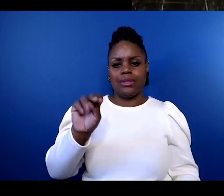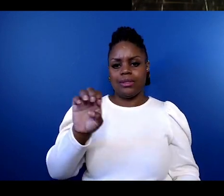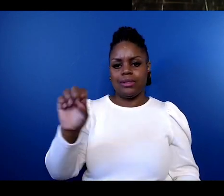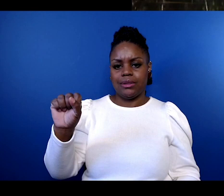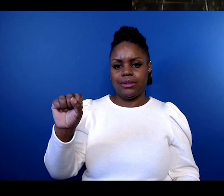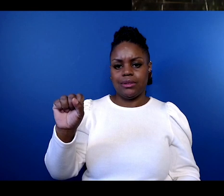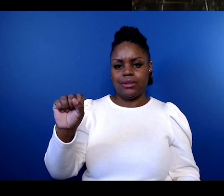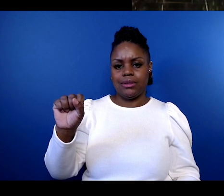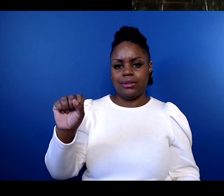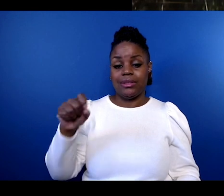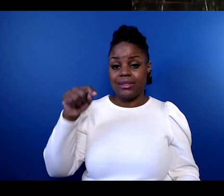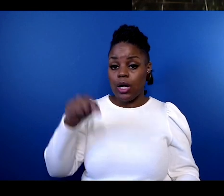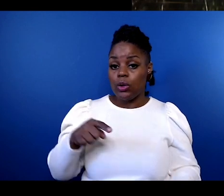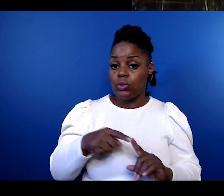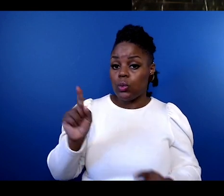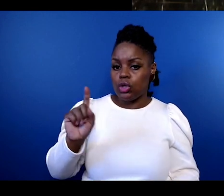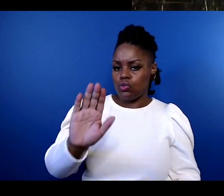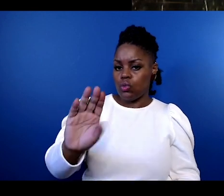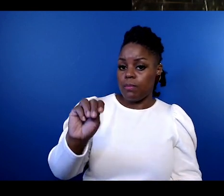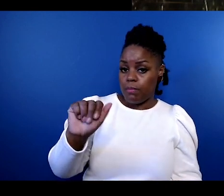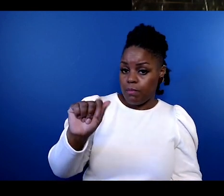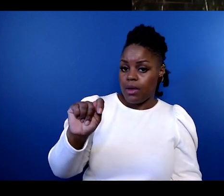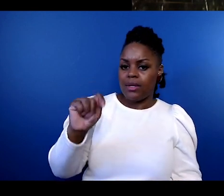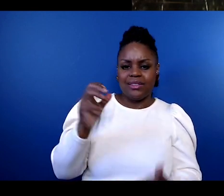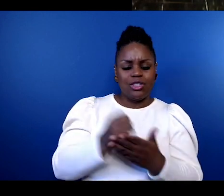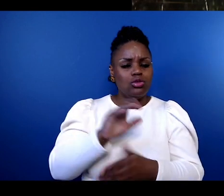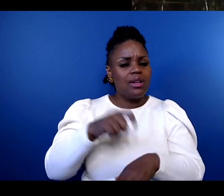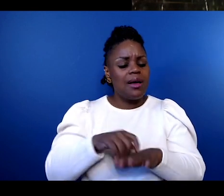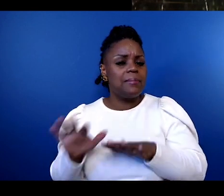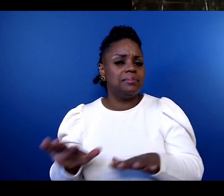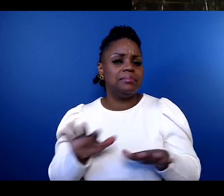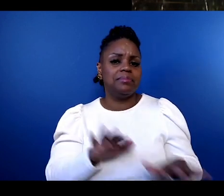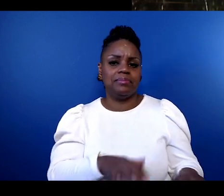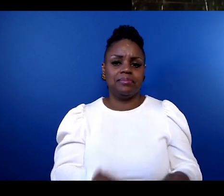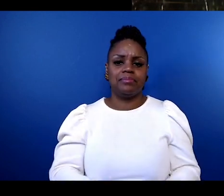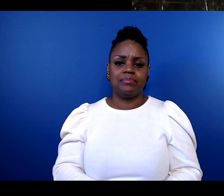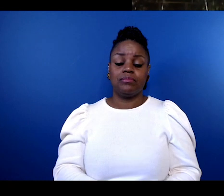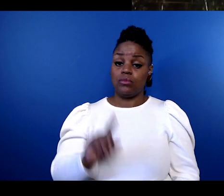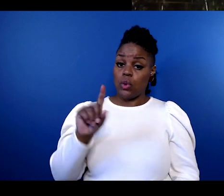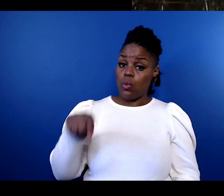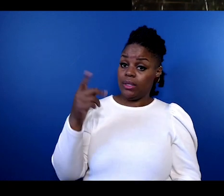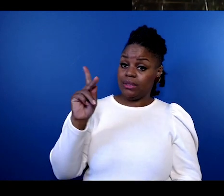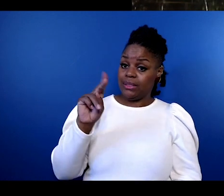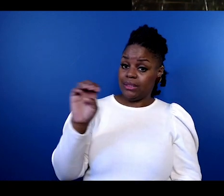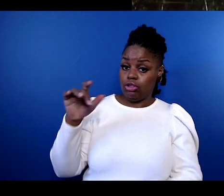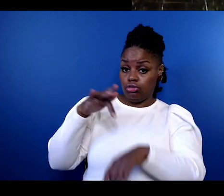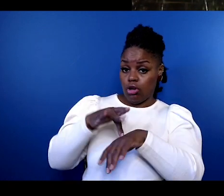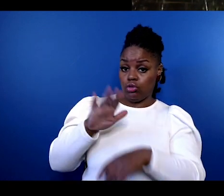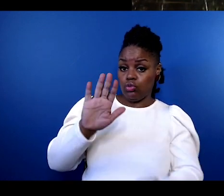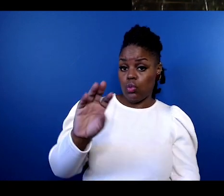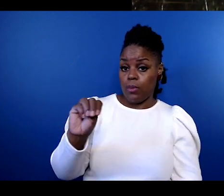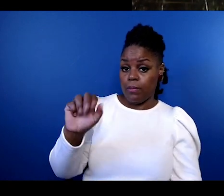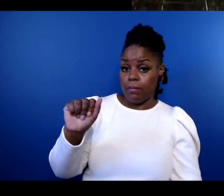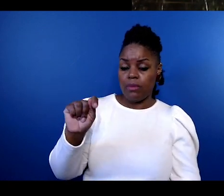And we're just going to breathe here. The modification here, if you can't sit on the feet today, you can sit on a pillow or a block, or